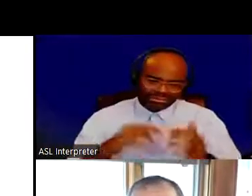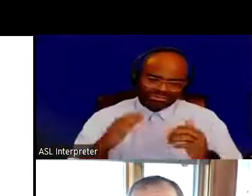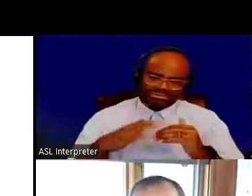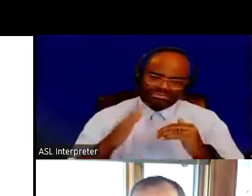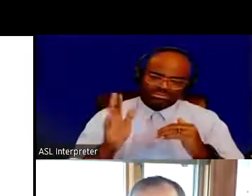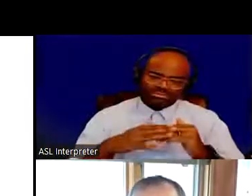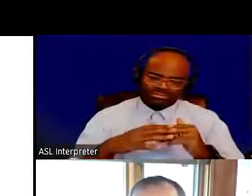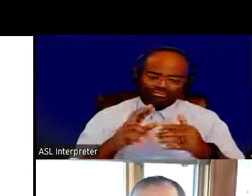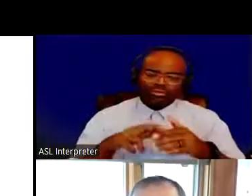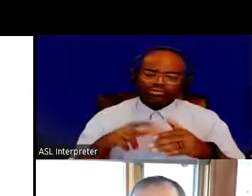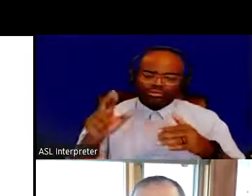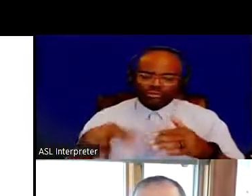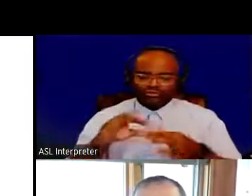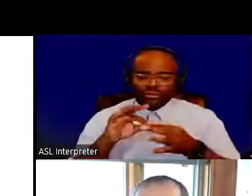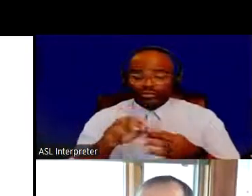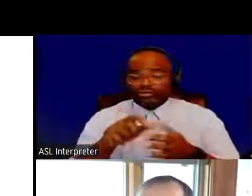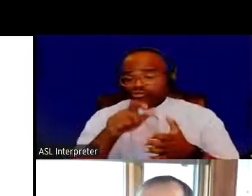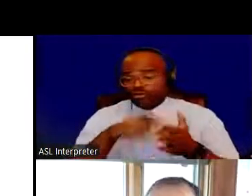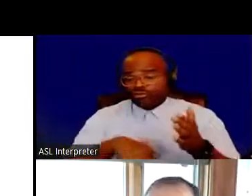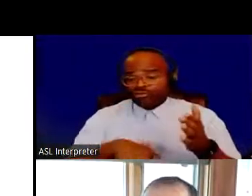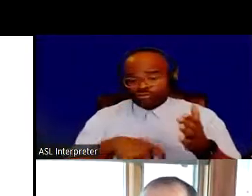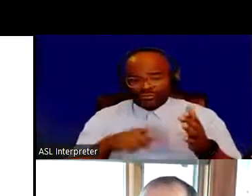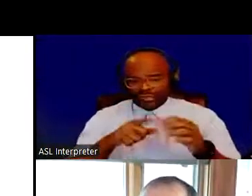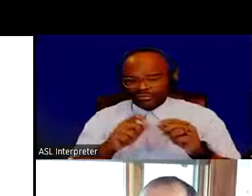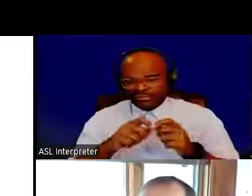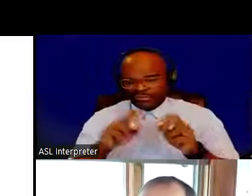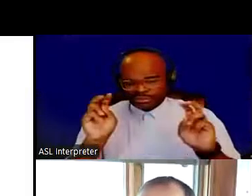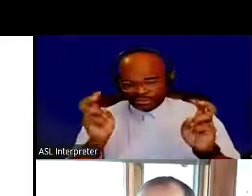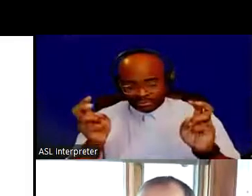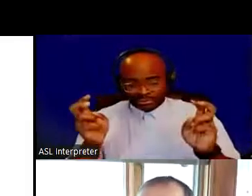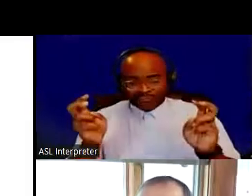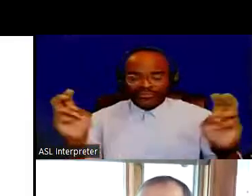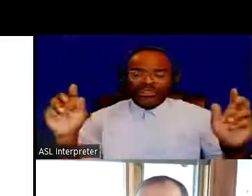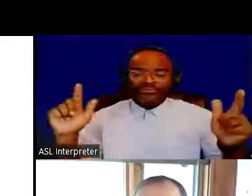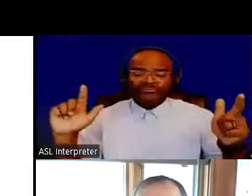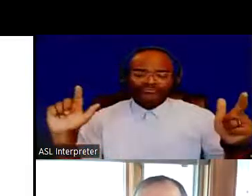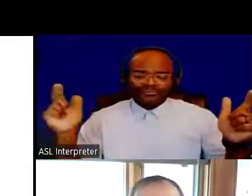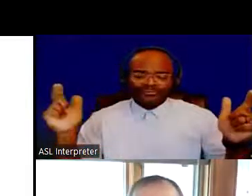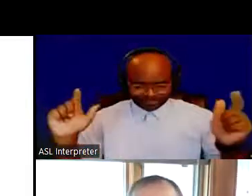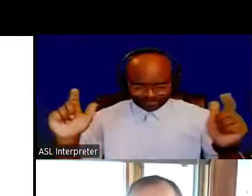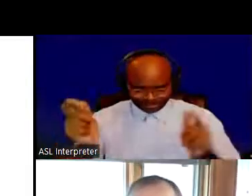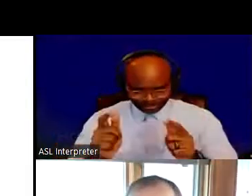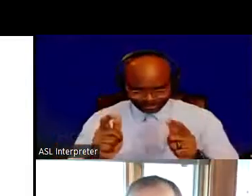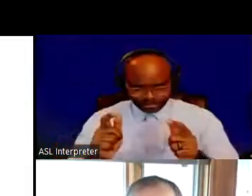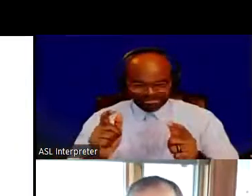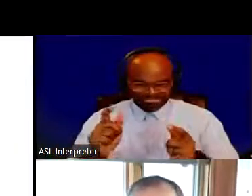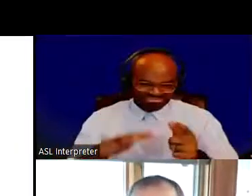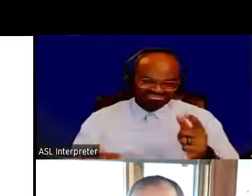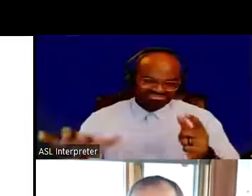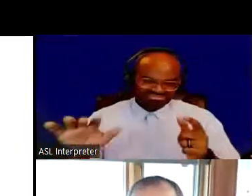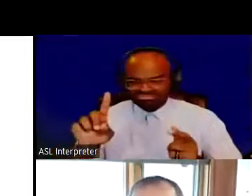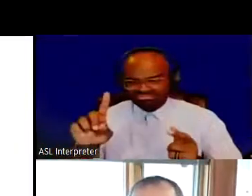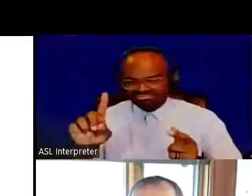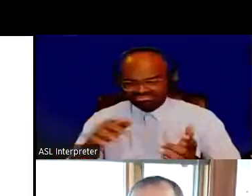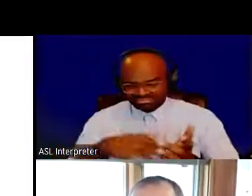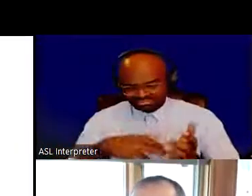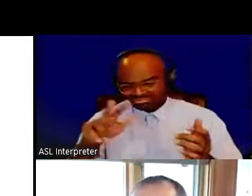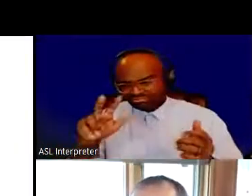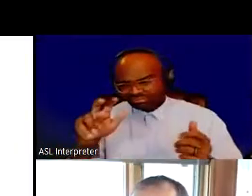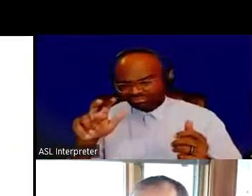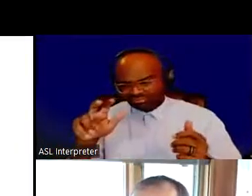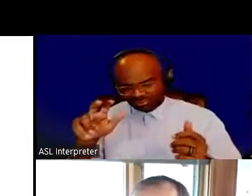results in terms of articles. From those, we were able to winnow them down to about 1,300 that